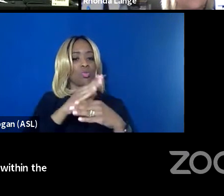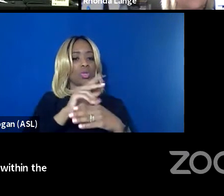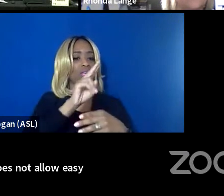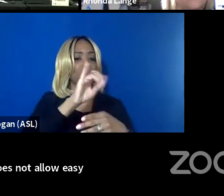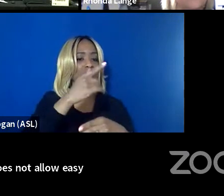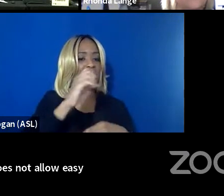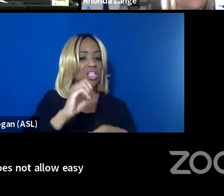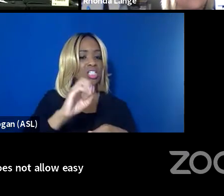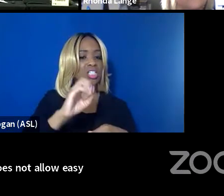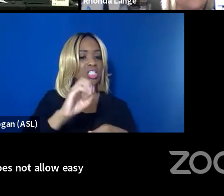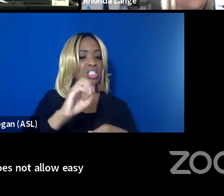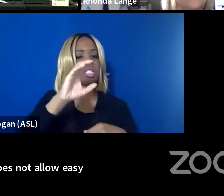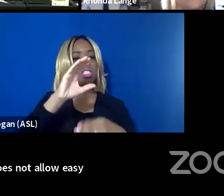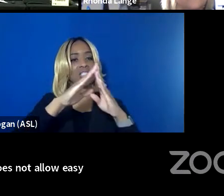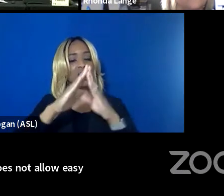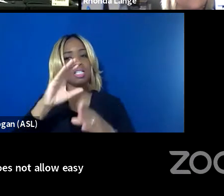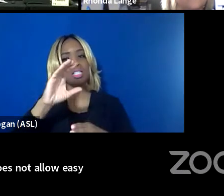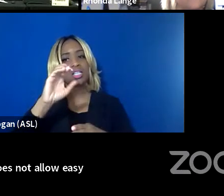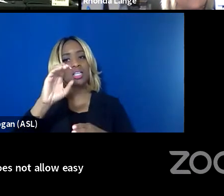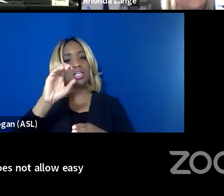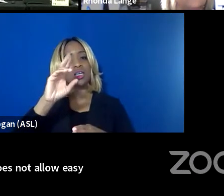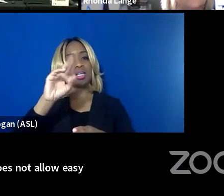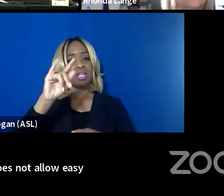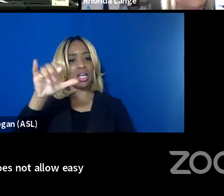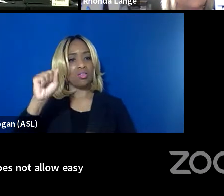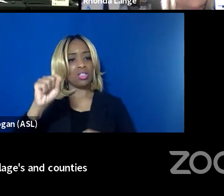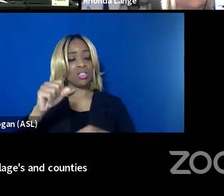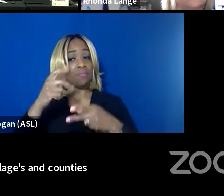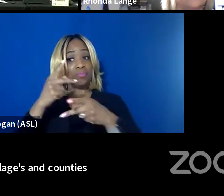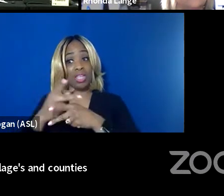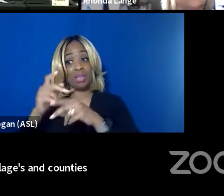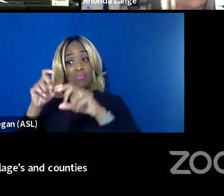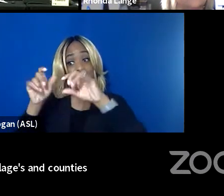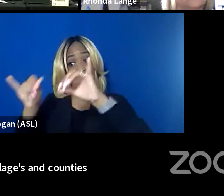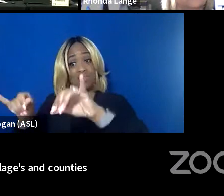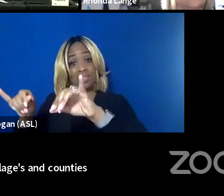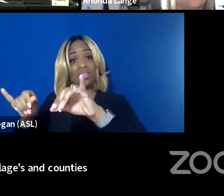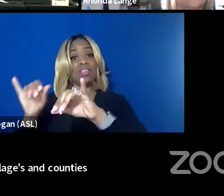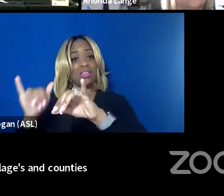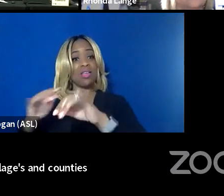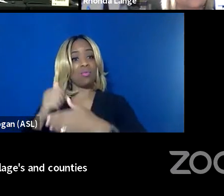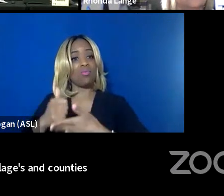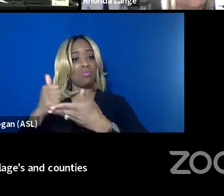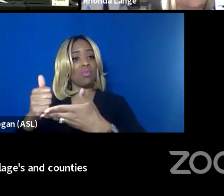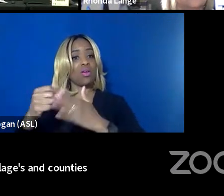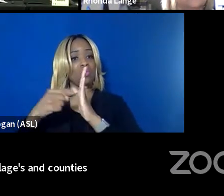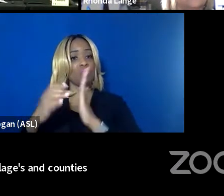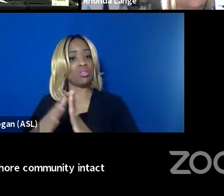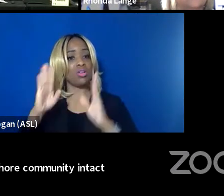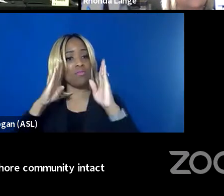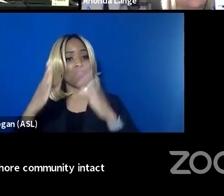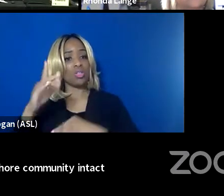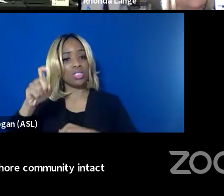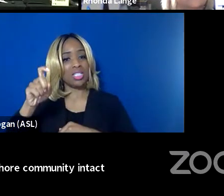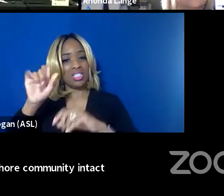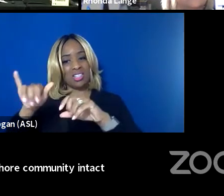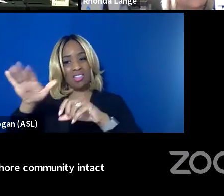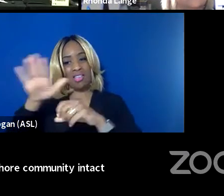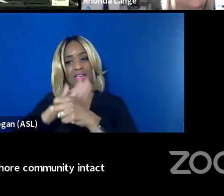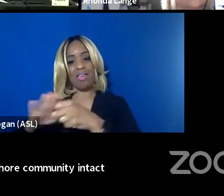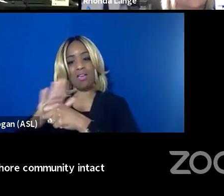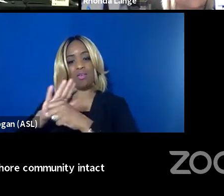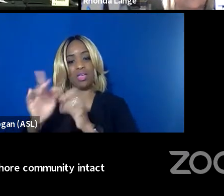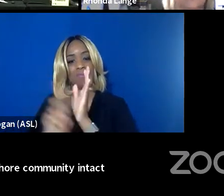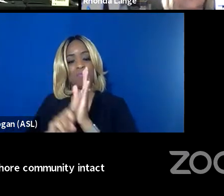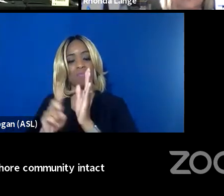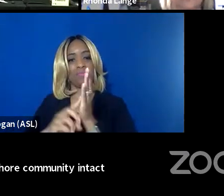counties along the shore. Keeping the lakeshore community intact would enable the representative to focus on the needs of the lakeshore. Thank you for